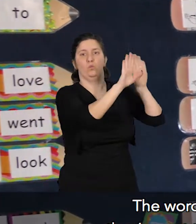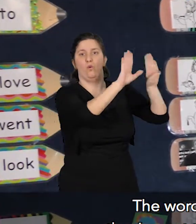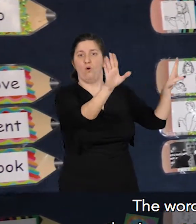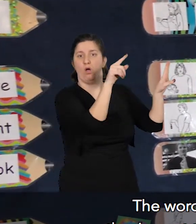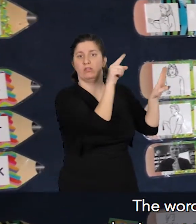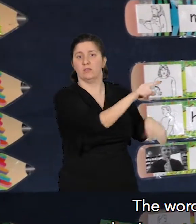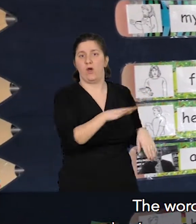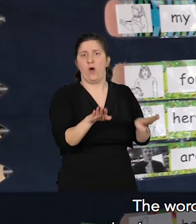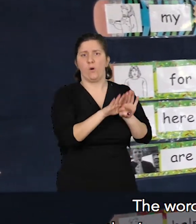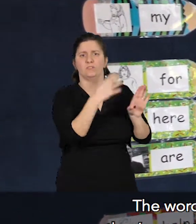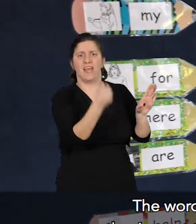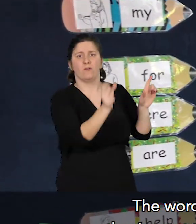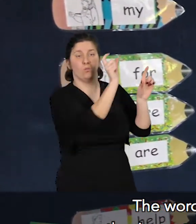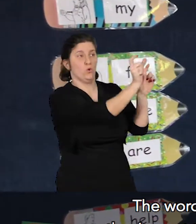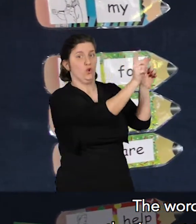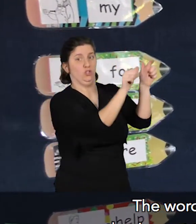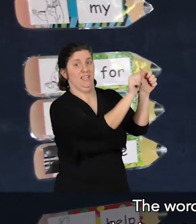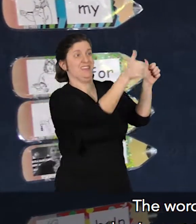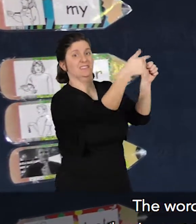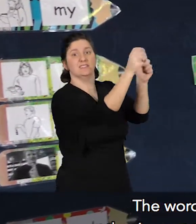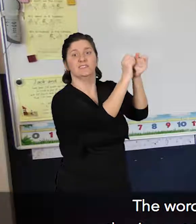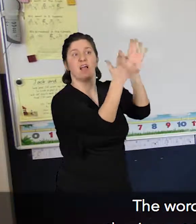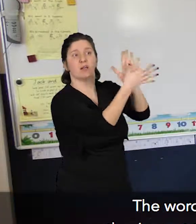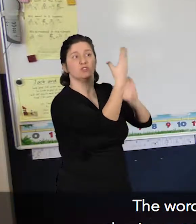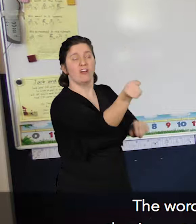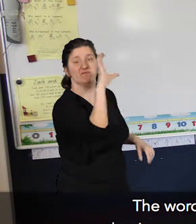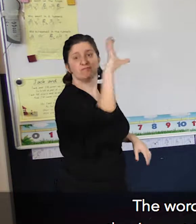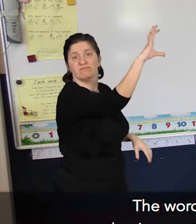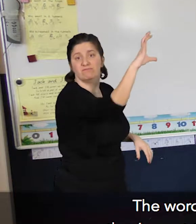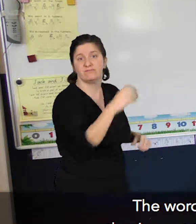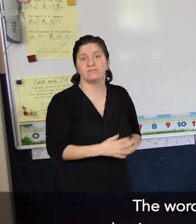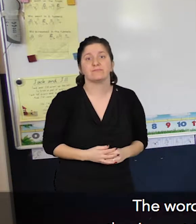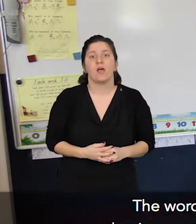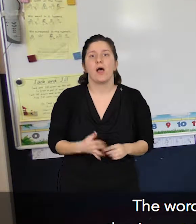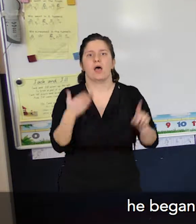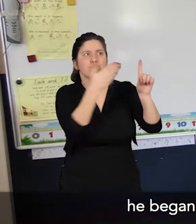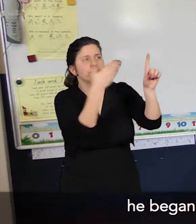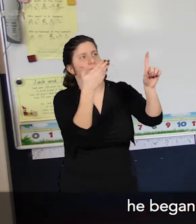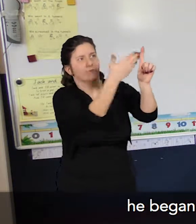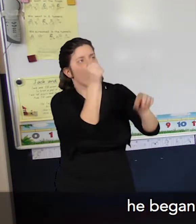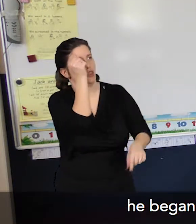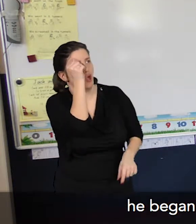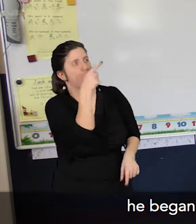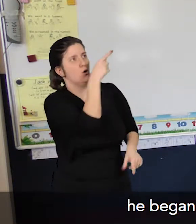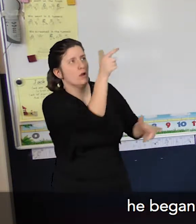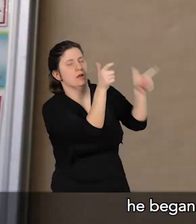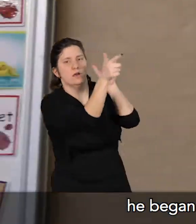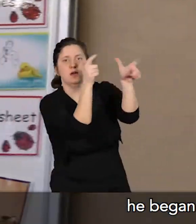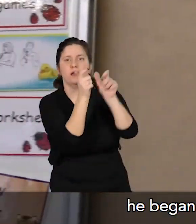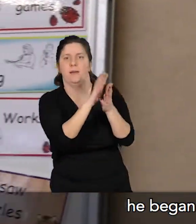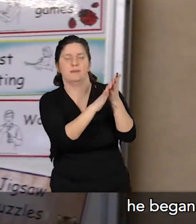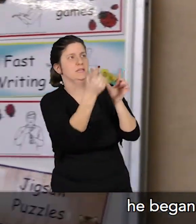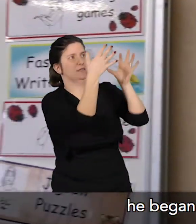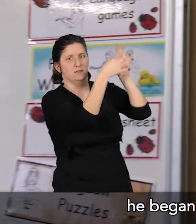there. They've got the images next to the words, so he began to recognise words on